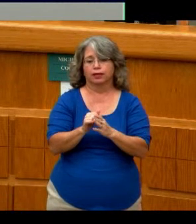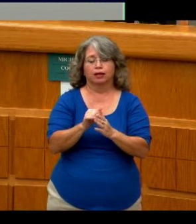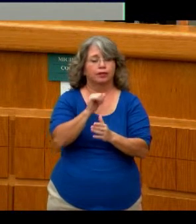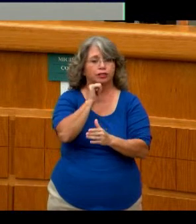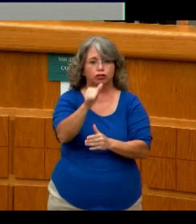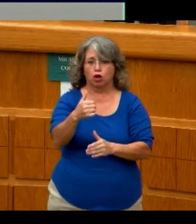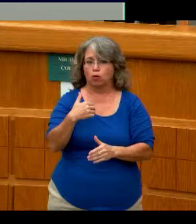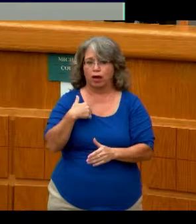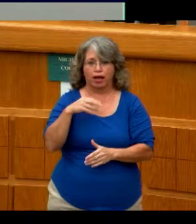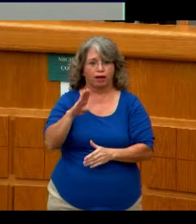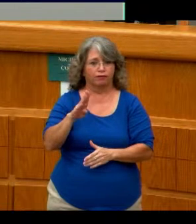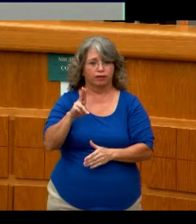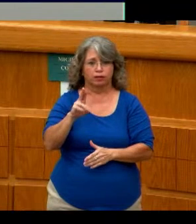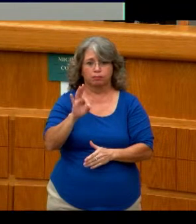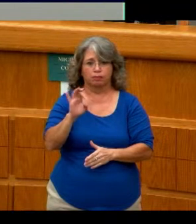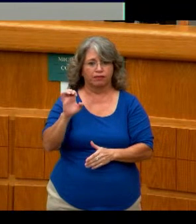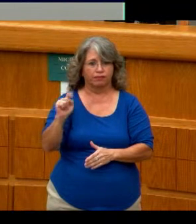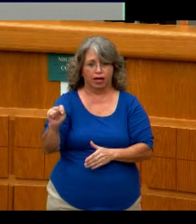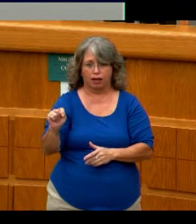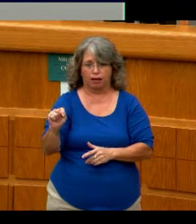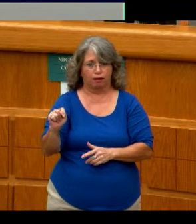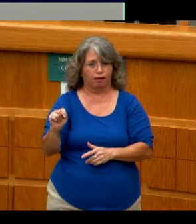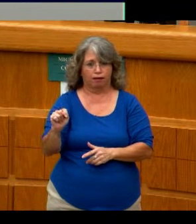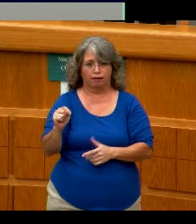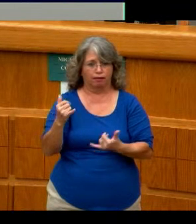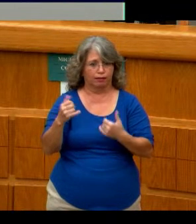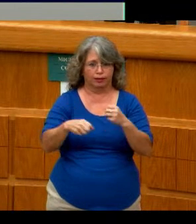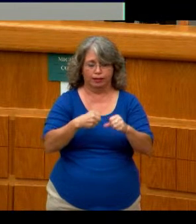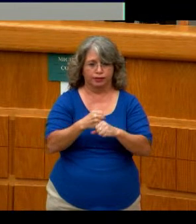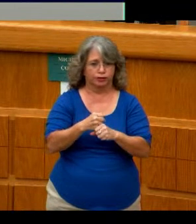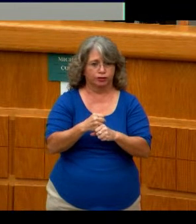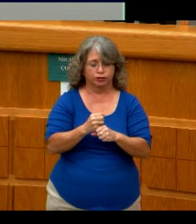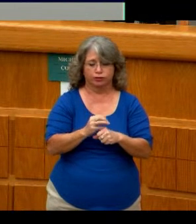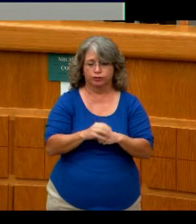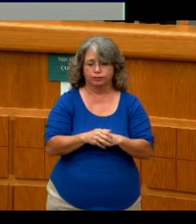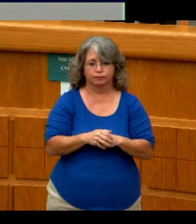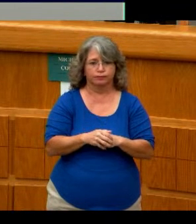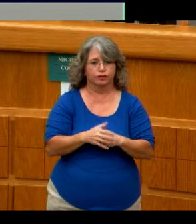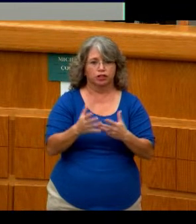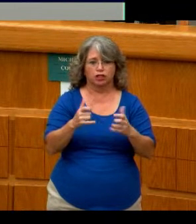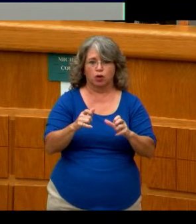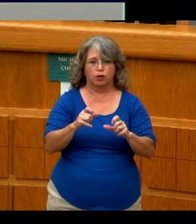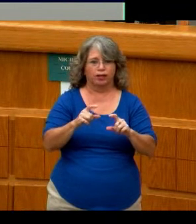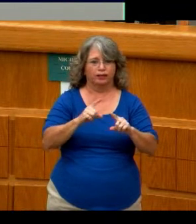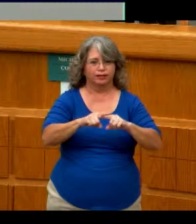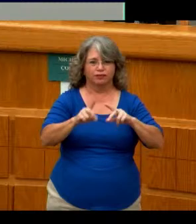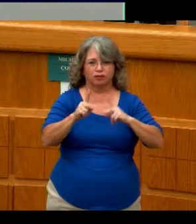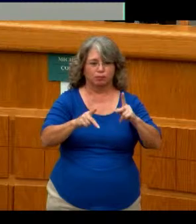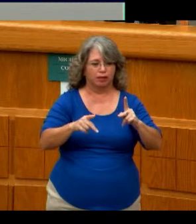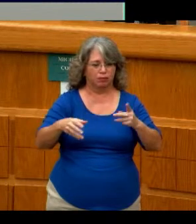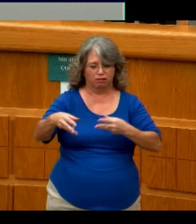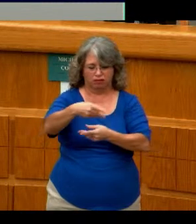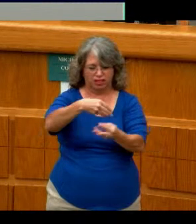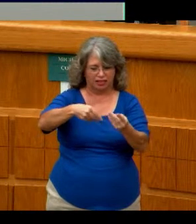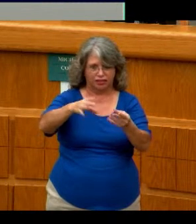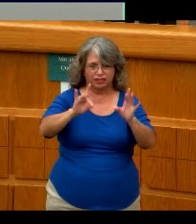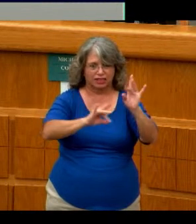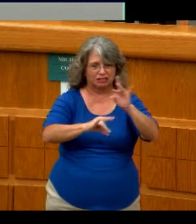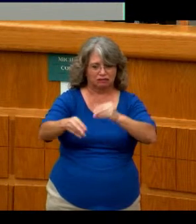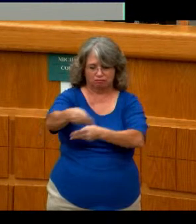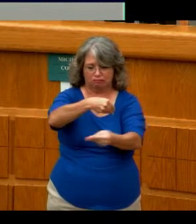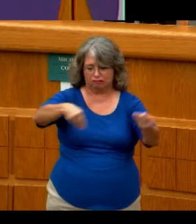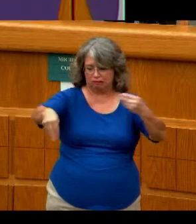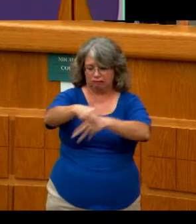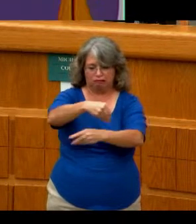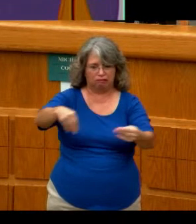That minimizes the risk of transmission. And definitely don't have a buffet. It's not a good idea to have a buffet this